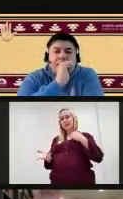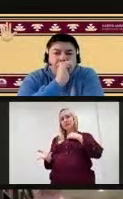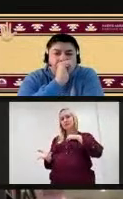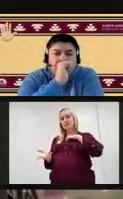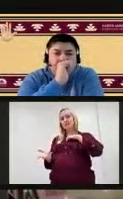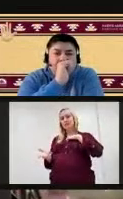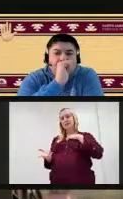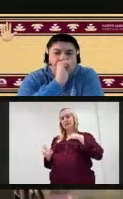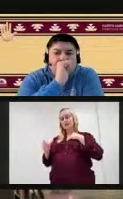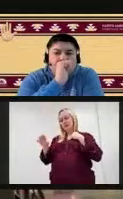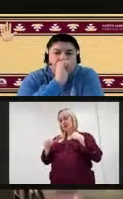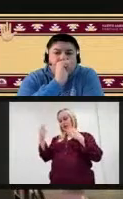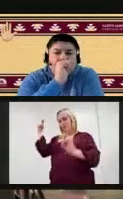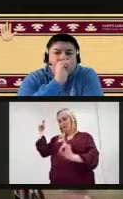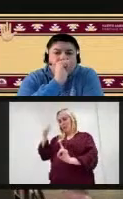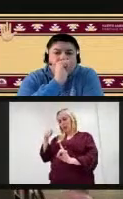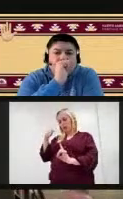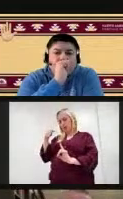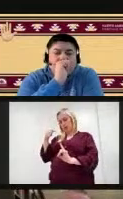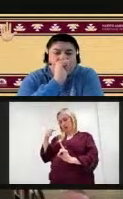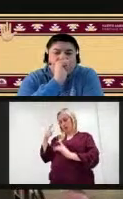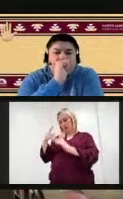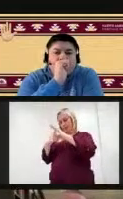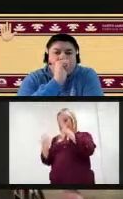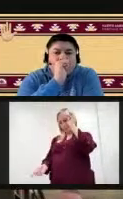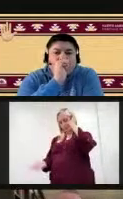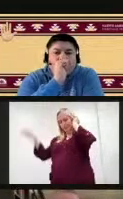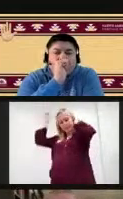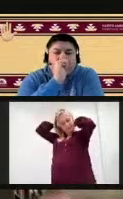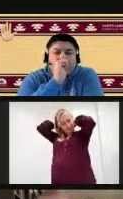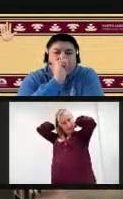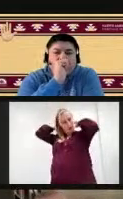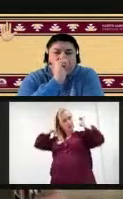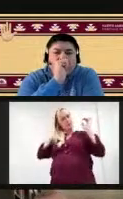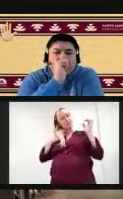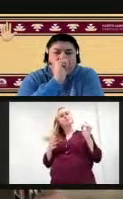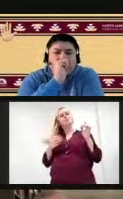there was another point I was going to make, but it just flew out of my head.